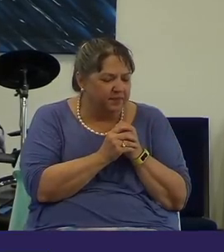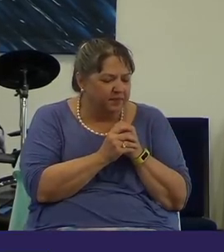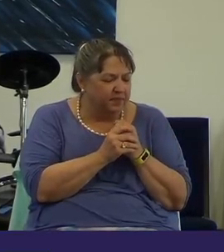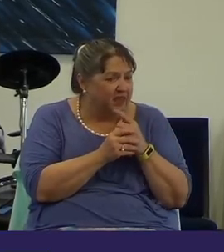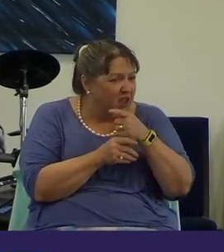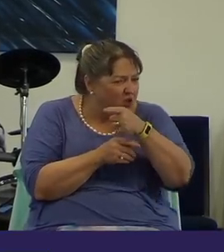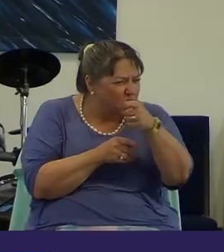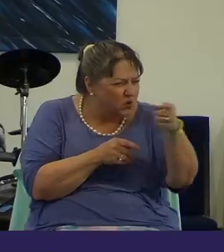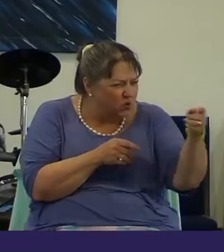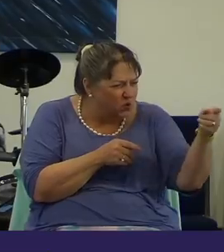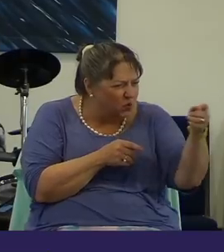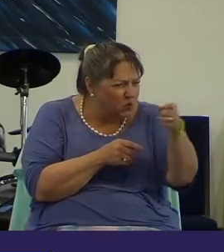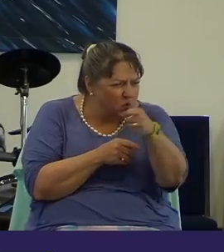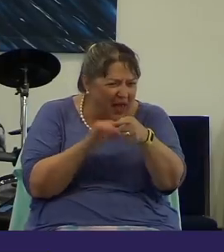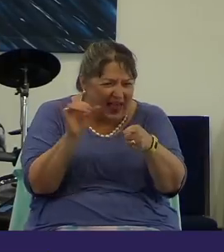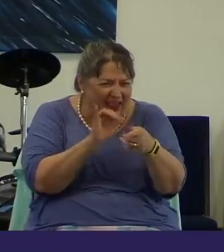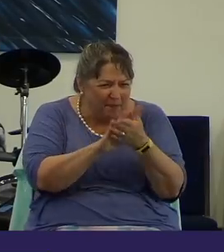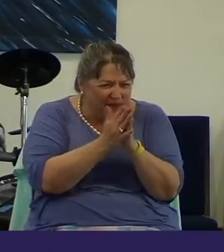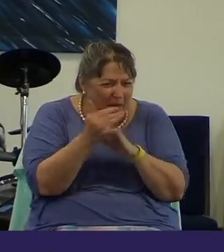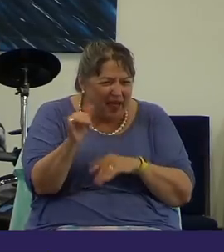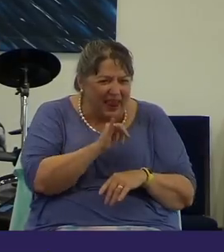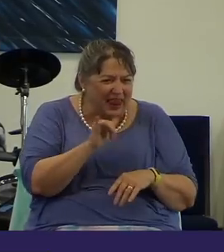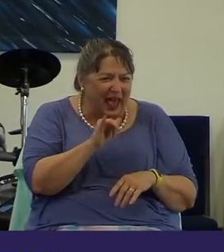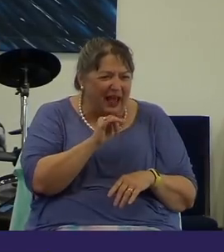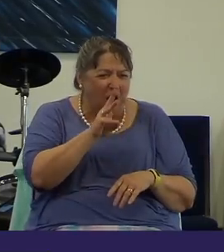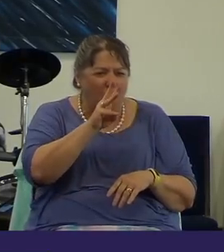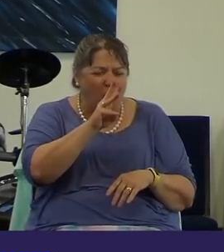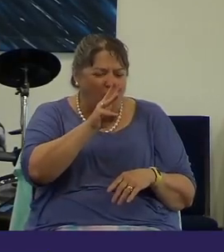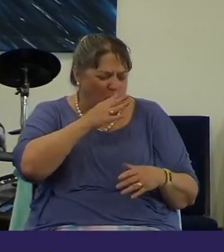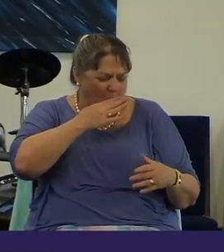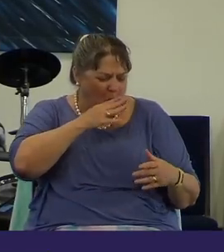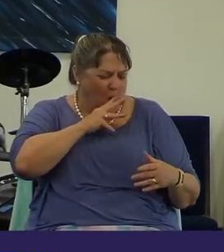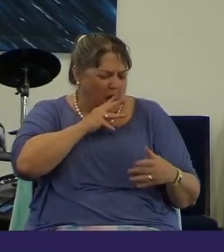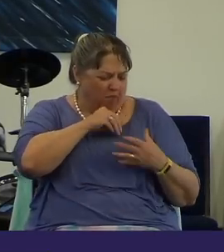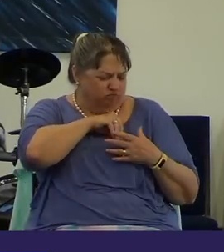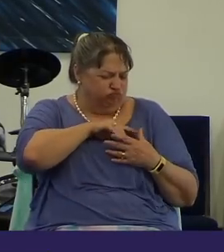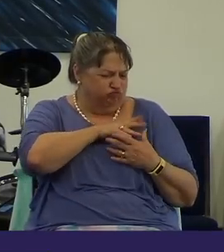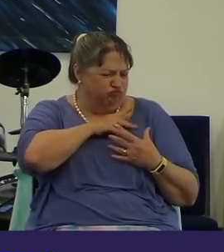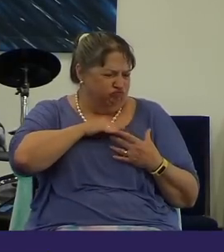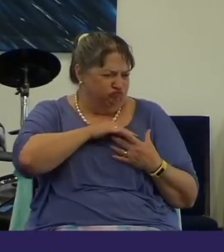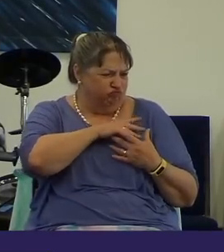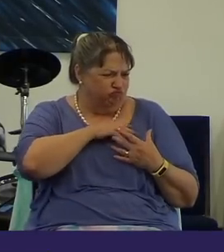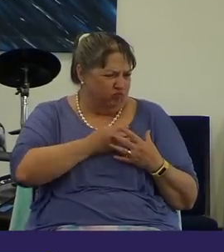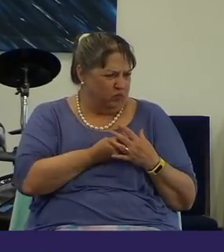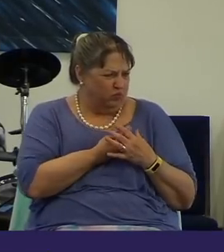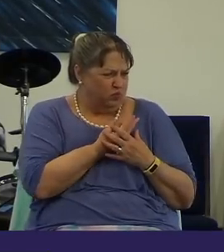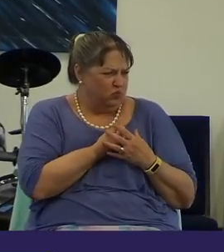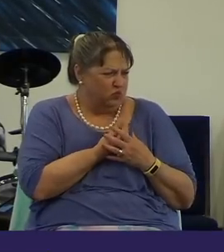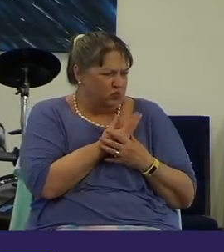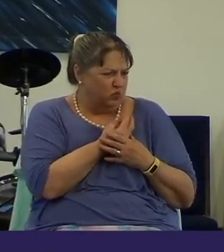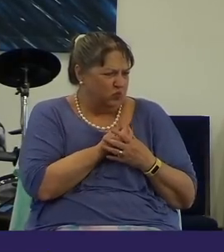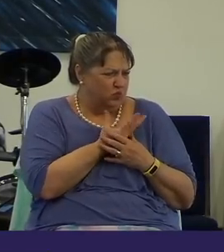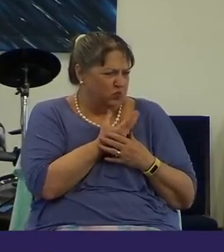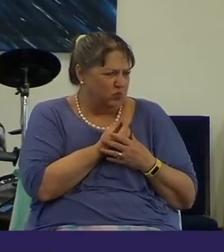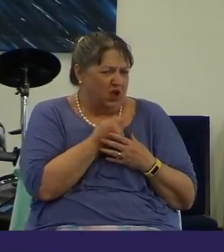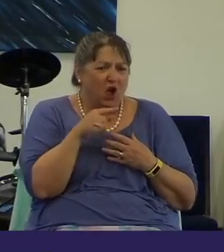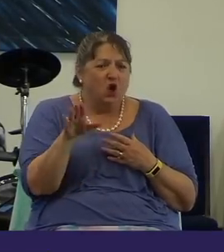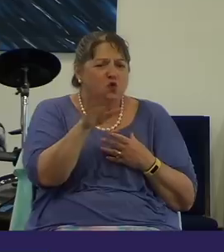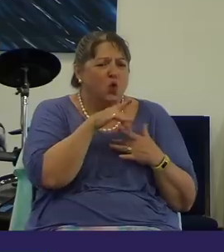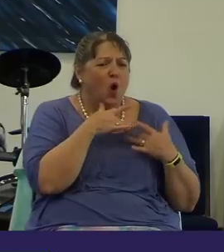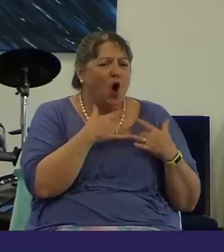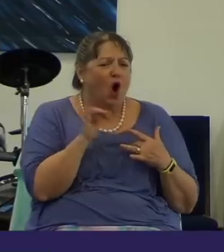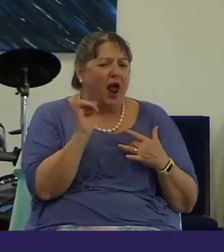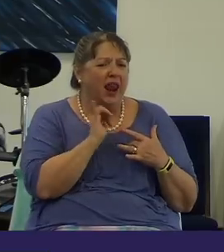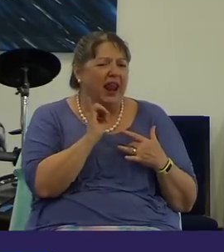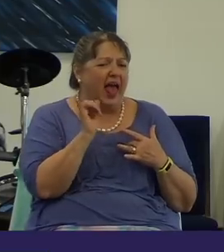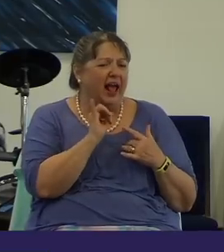will be like a well-watered garden, like a spring whose waters never fail. You will be